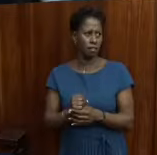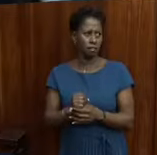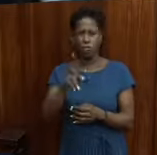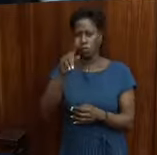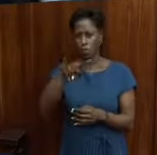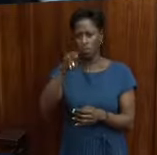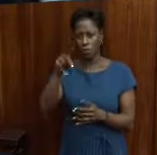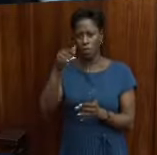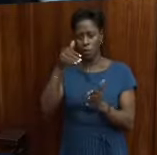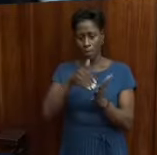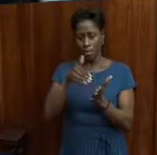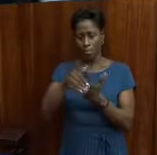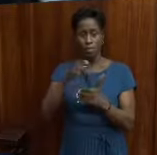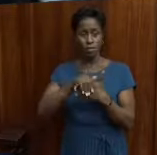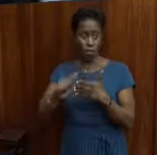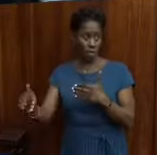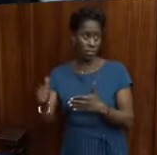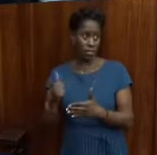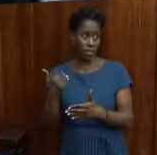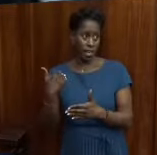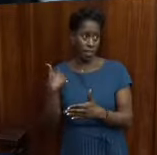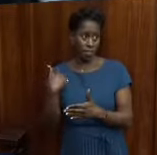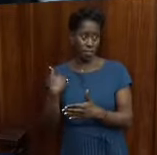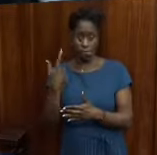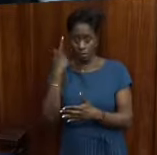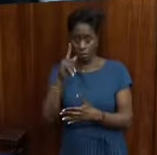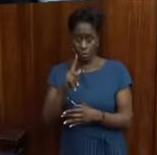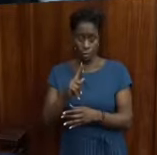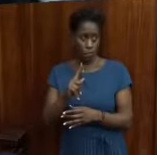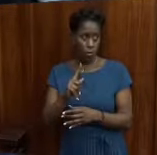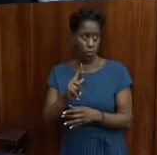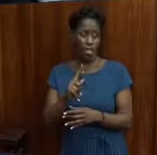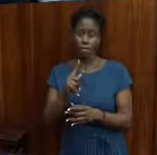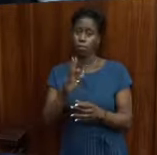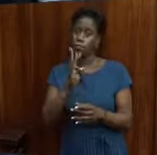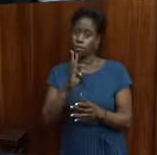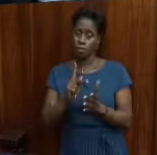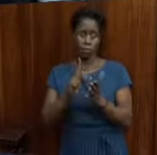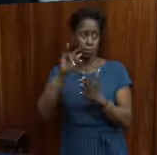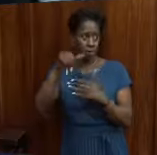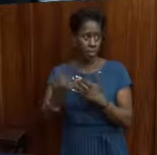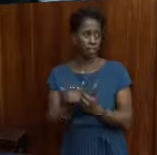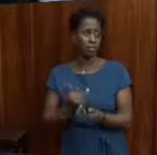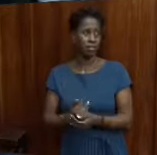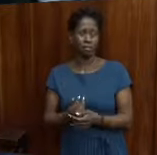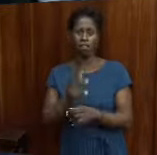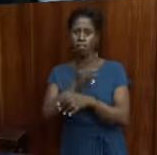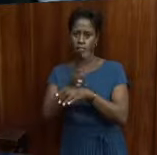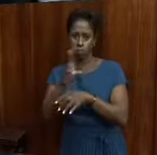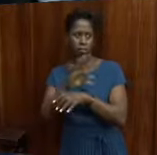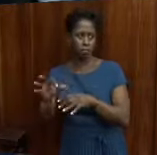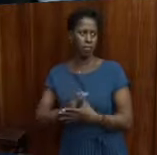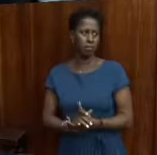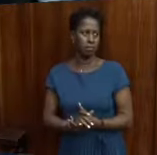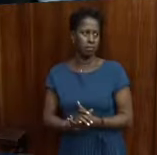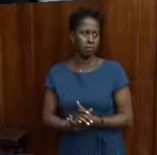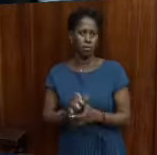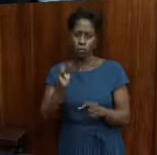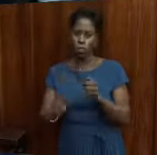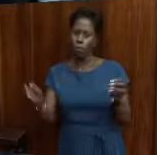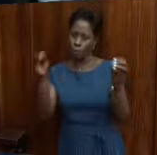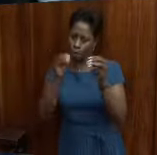Upon completion of the project, water will be transmitted to Bonchejou, to Binfield, to Ogier, and Latouni, with